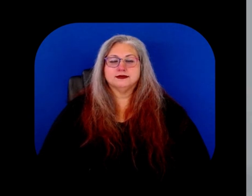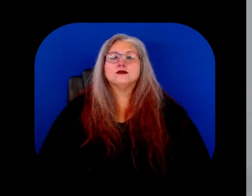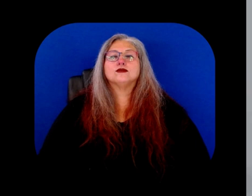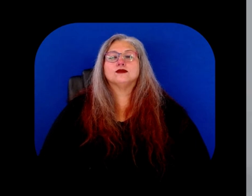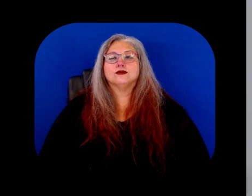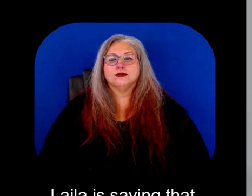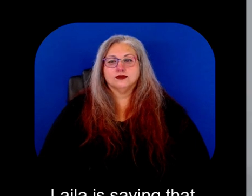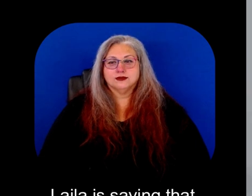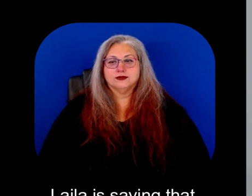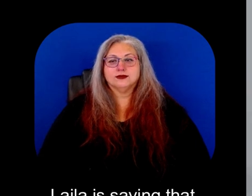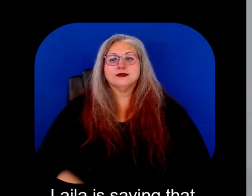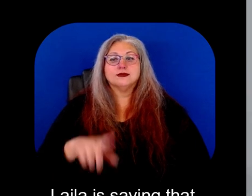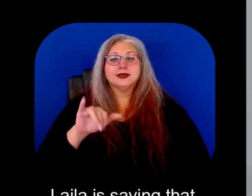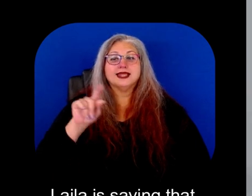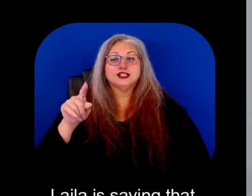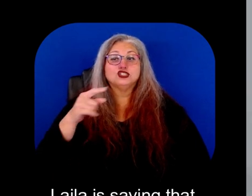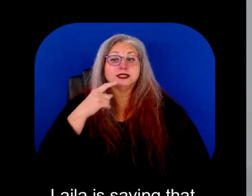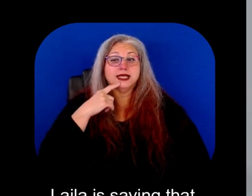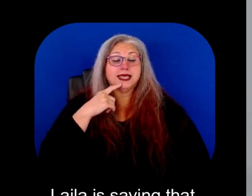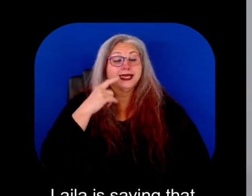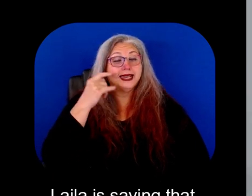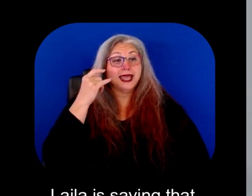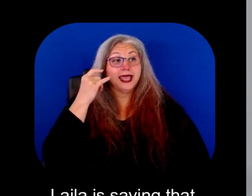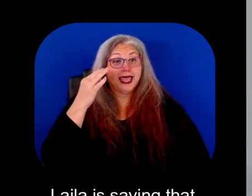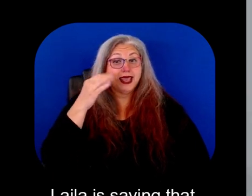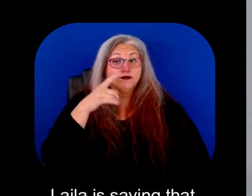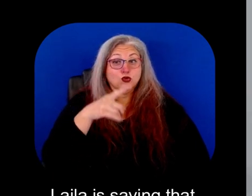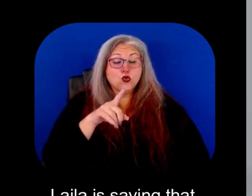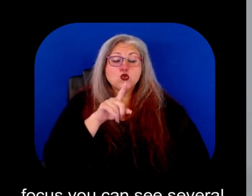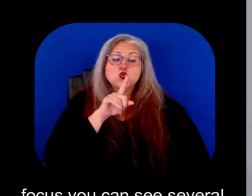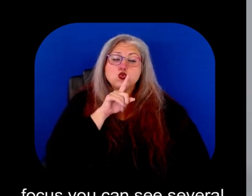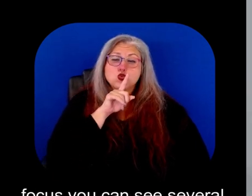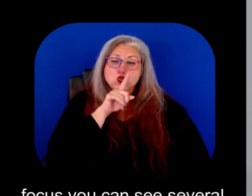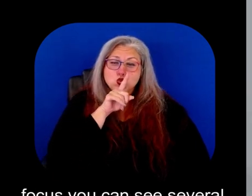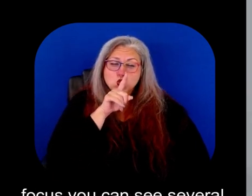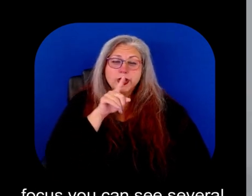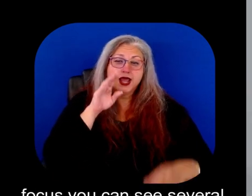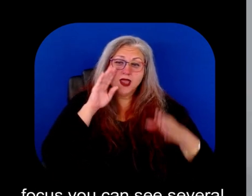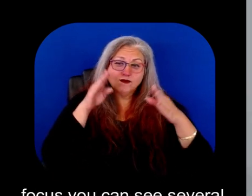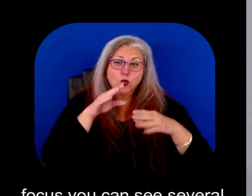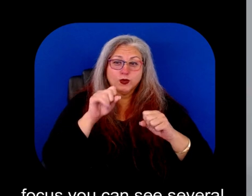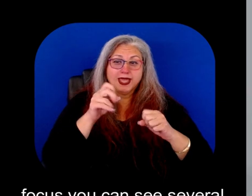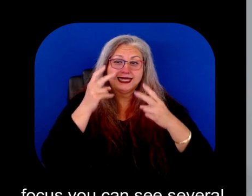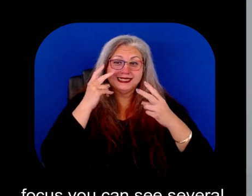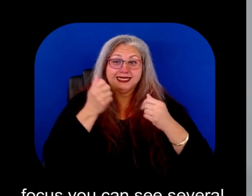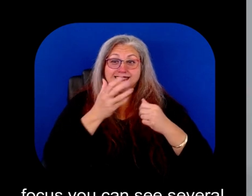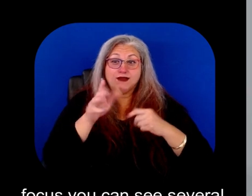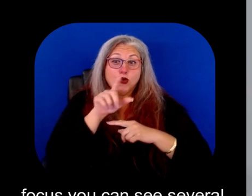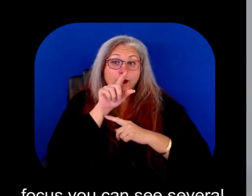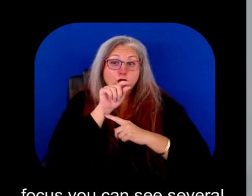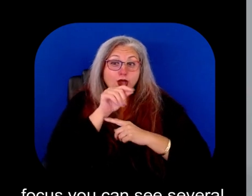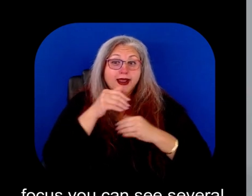Okay. Layla is saying that this, if you really focus, you can see several